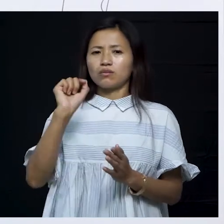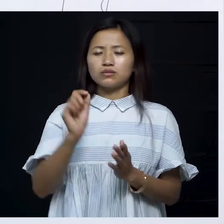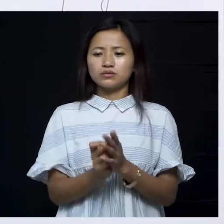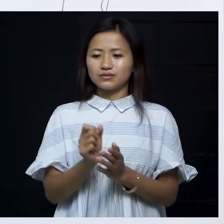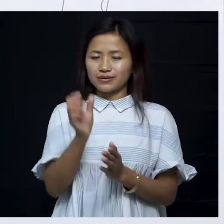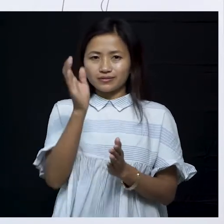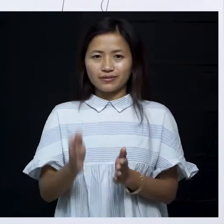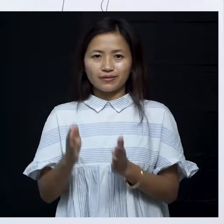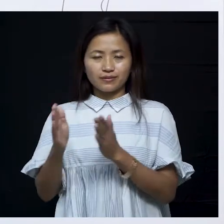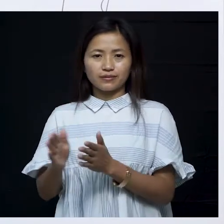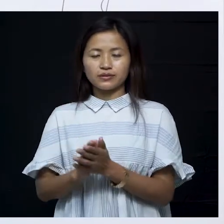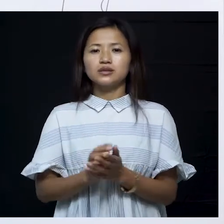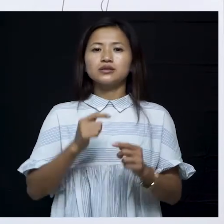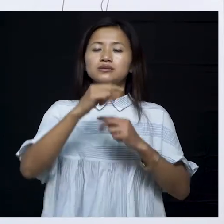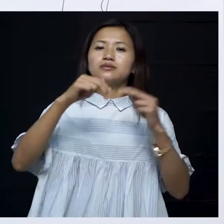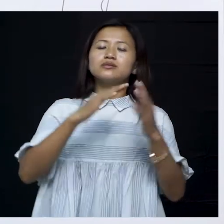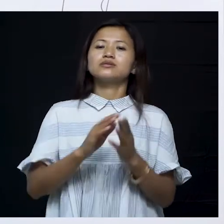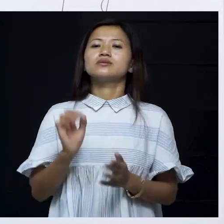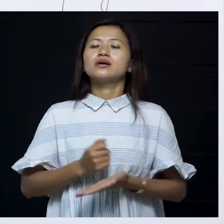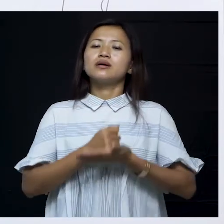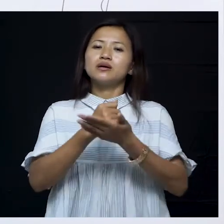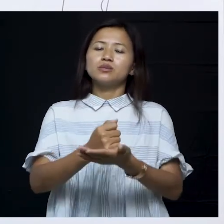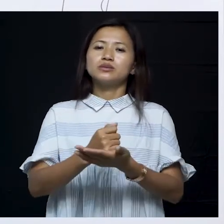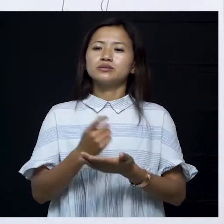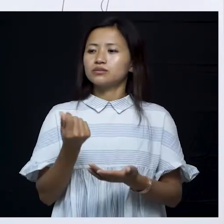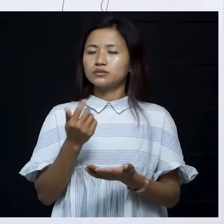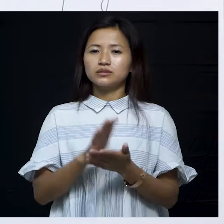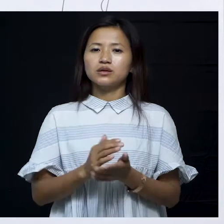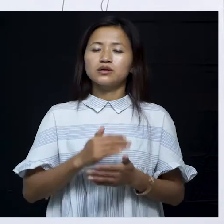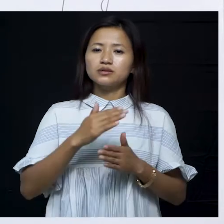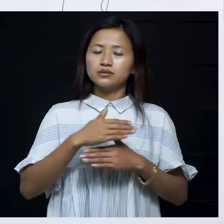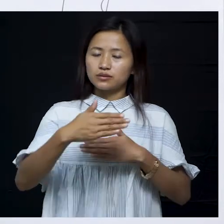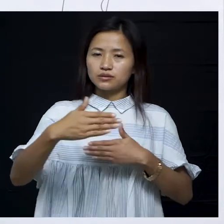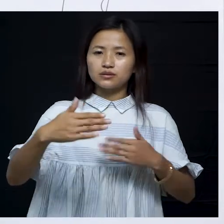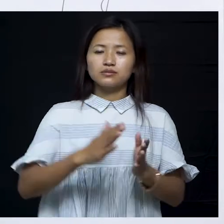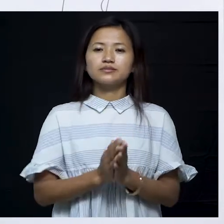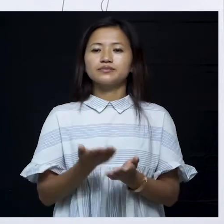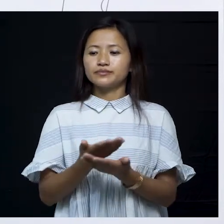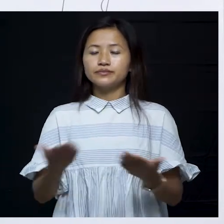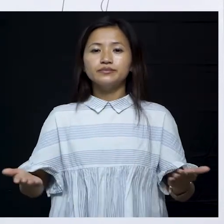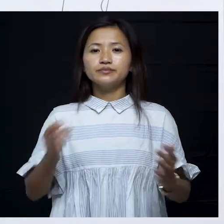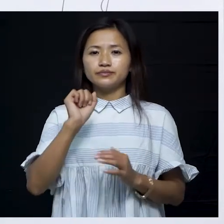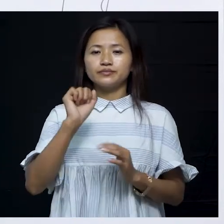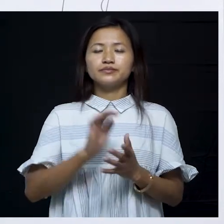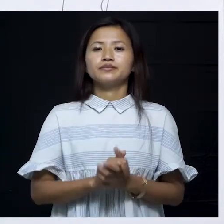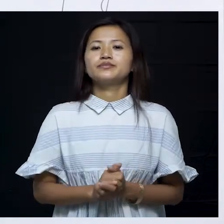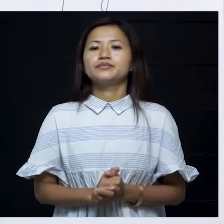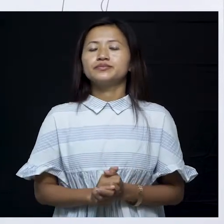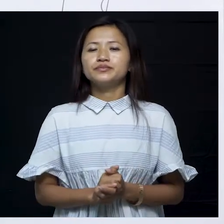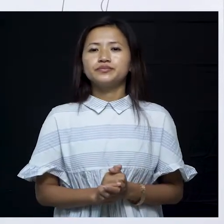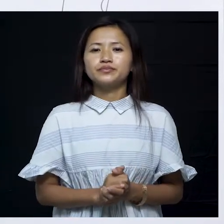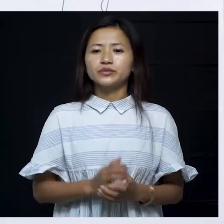they're also getting a good salary, and it is helping them in sustaining themselves, right? Now, next effort that